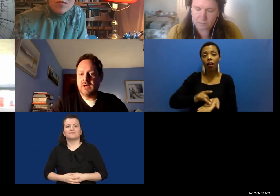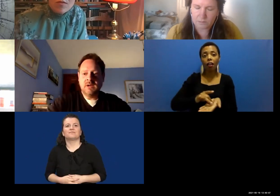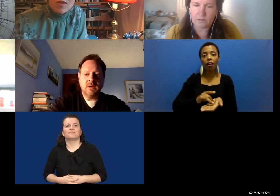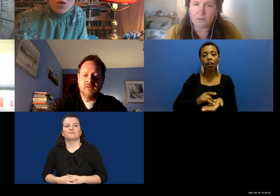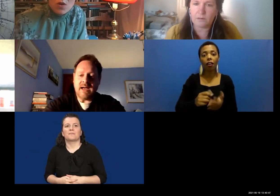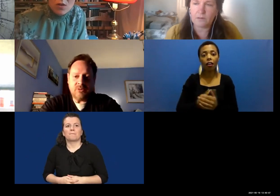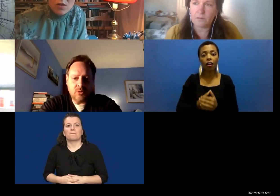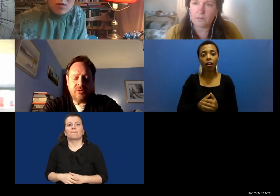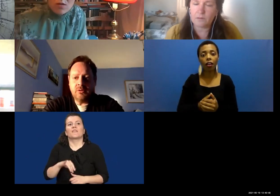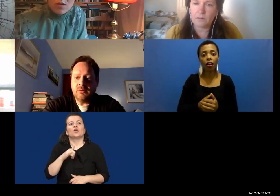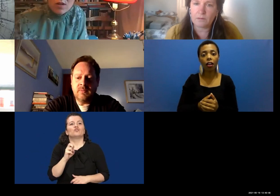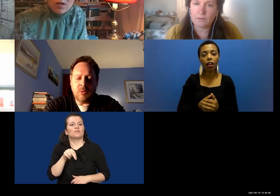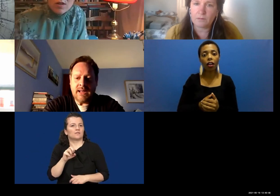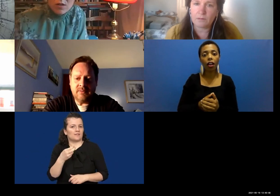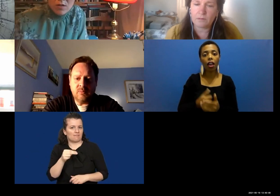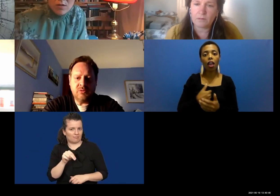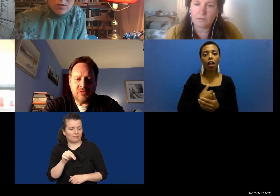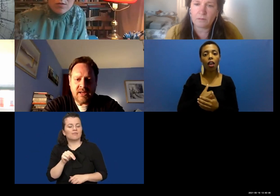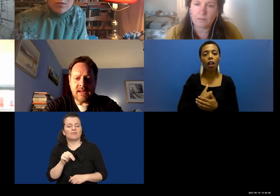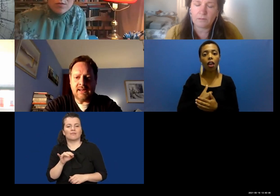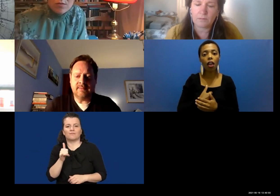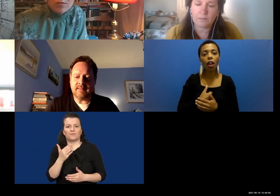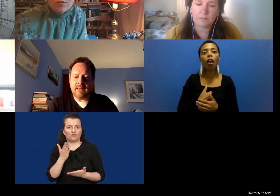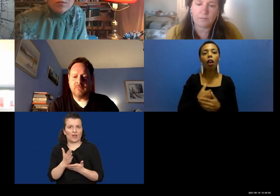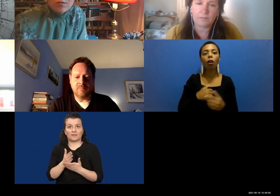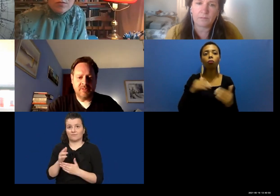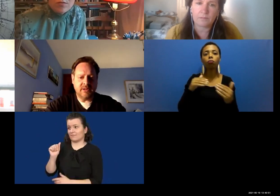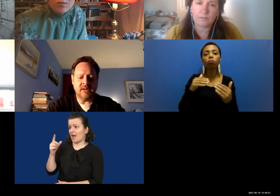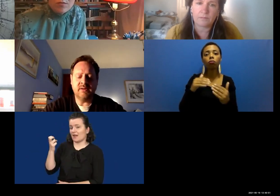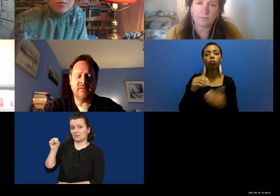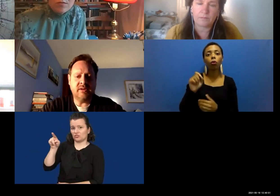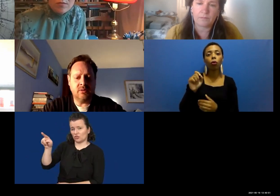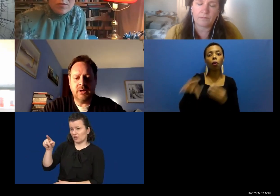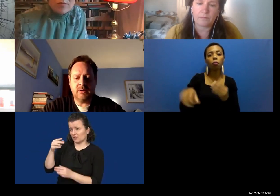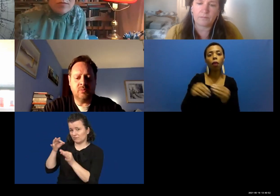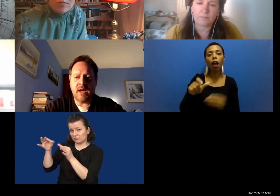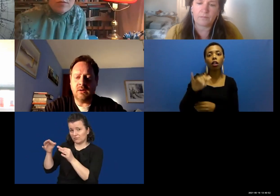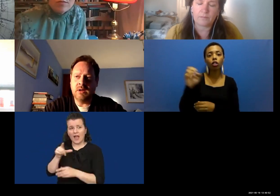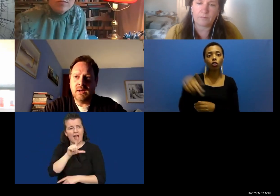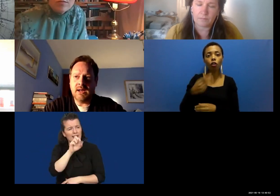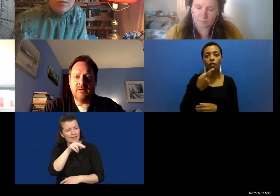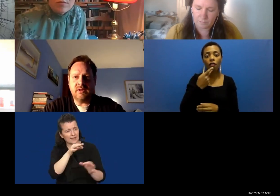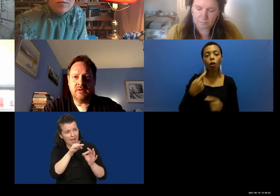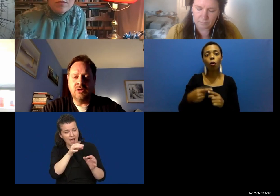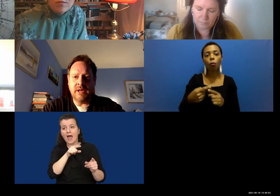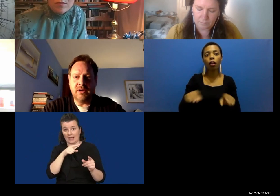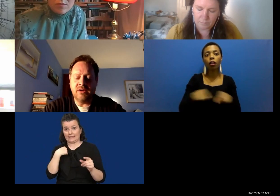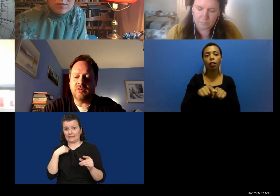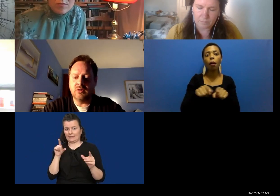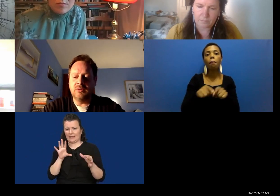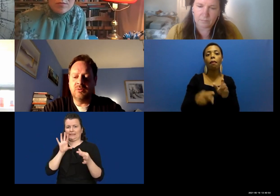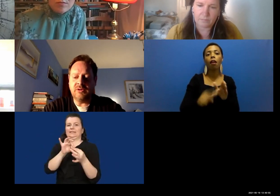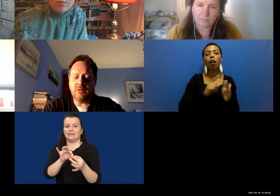to add on to what Allison was saying, and something that Lina had said earlier as well. And, you know,